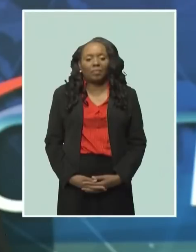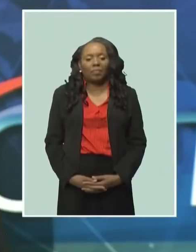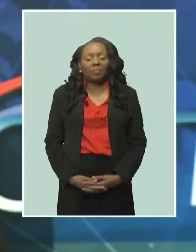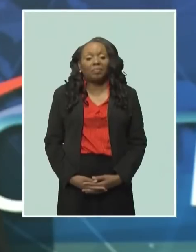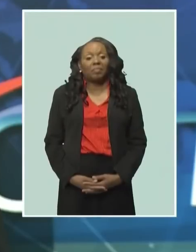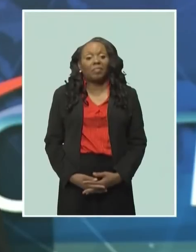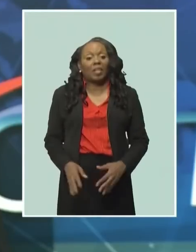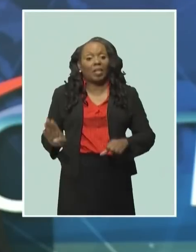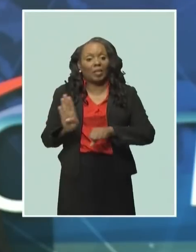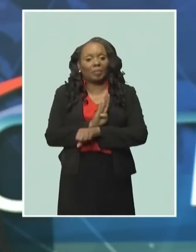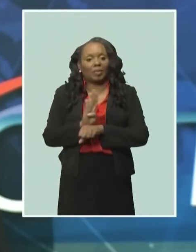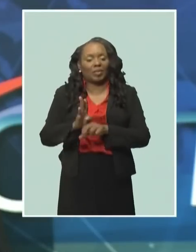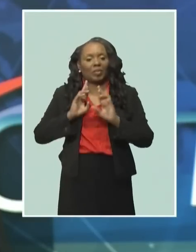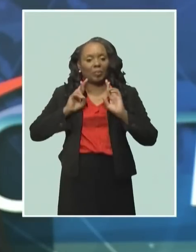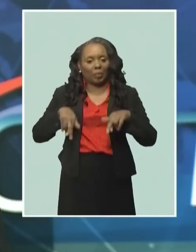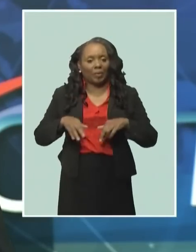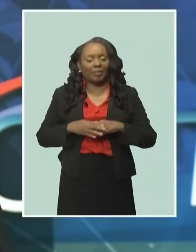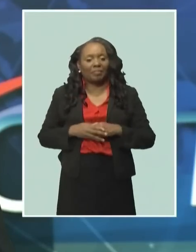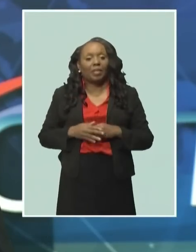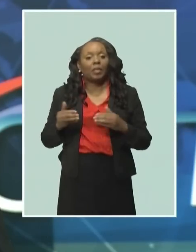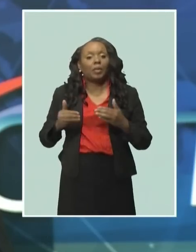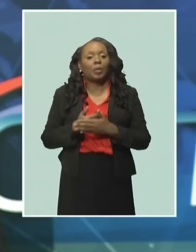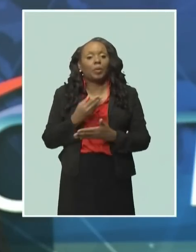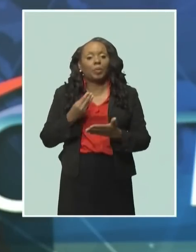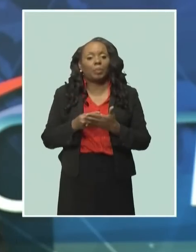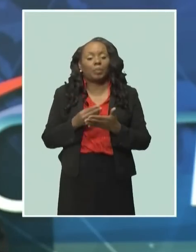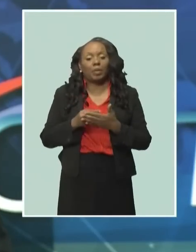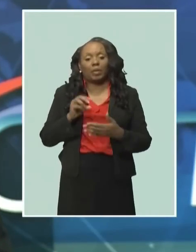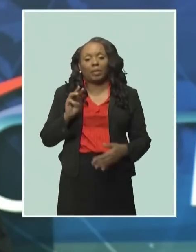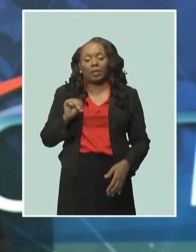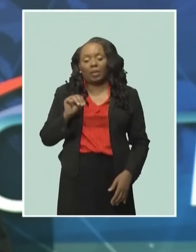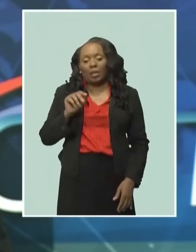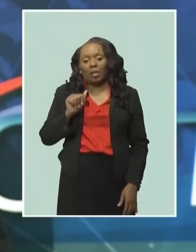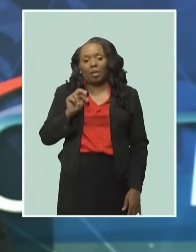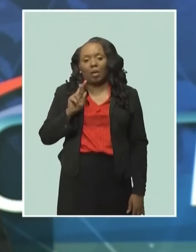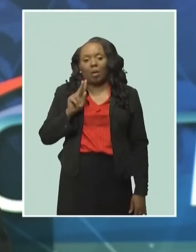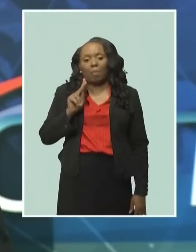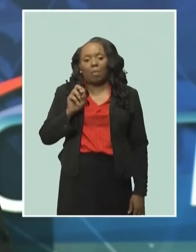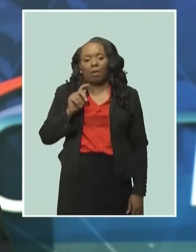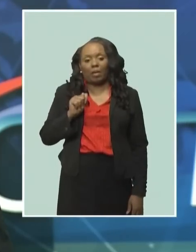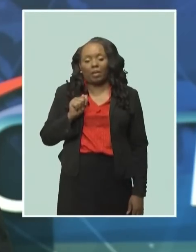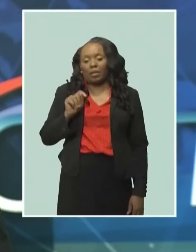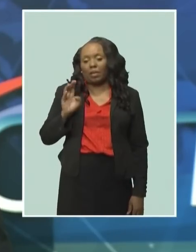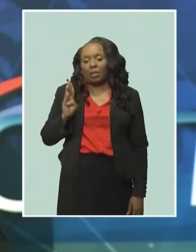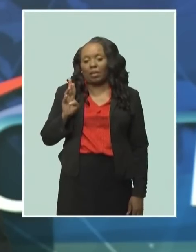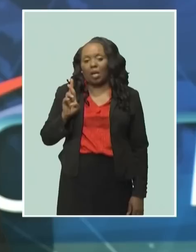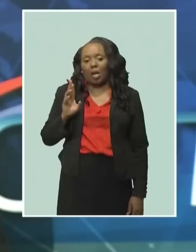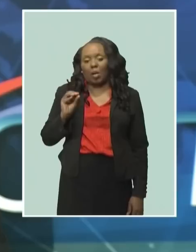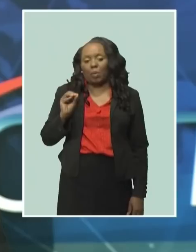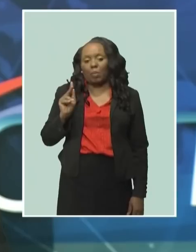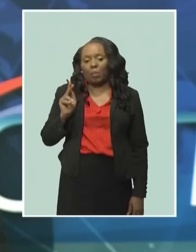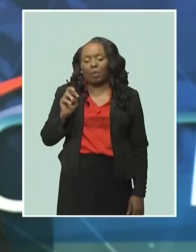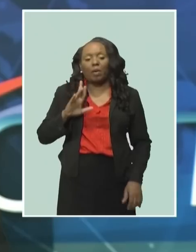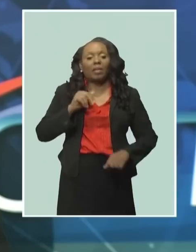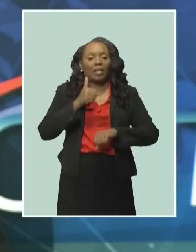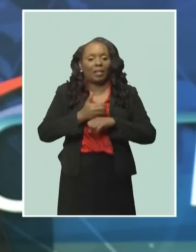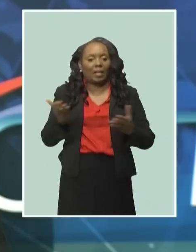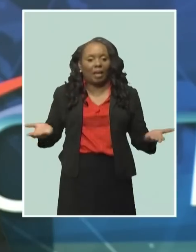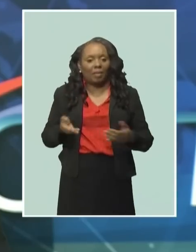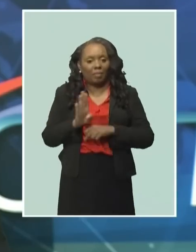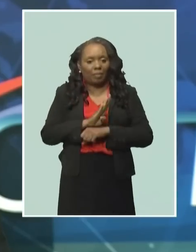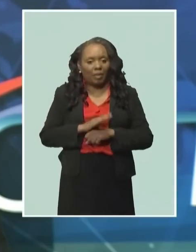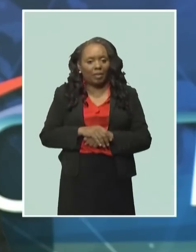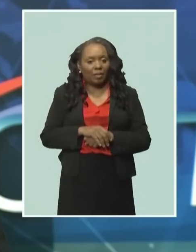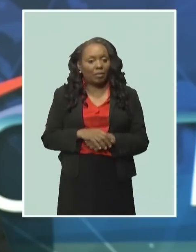In tonight's business report, a new money market broker has opened its doors in Barbados. It's Jamaica Money Market